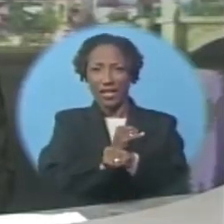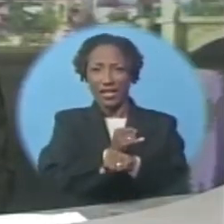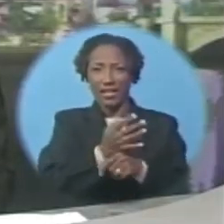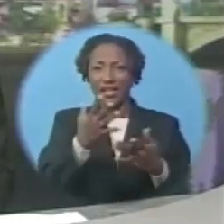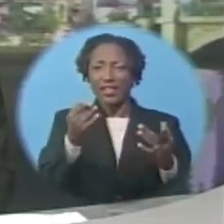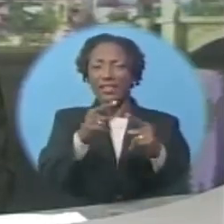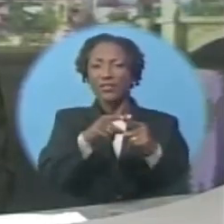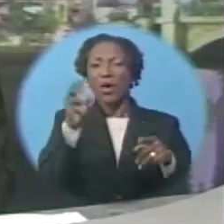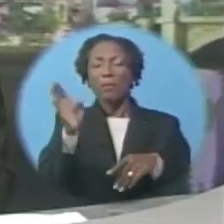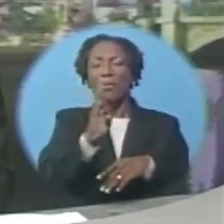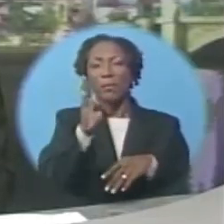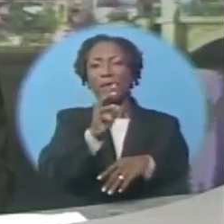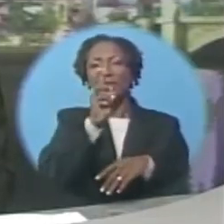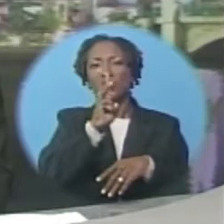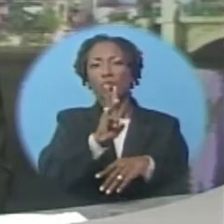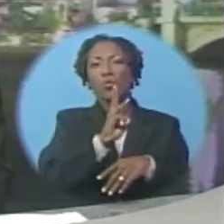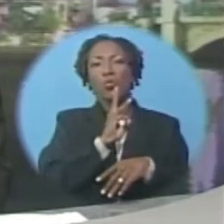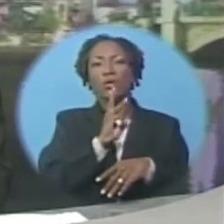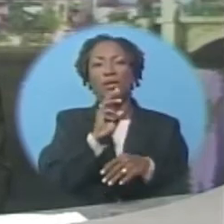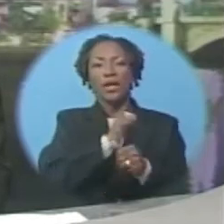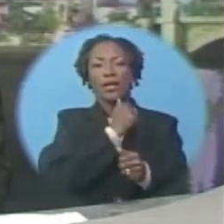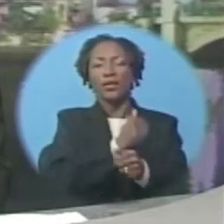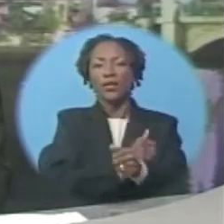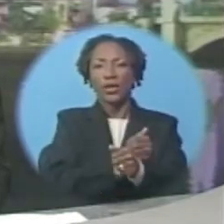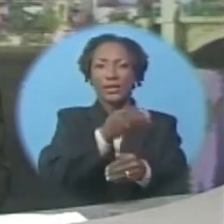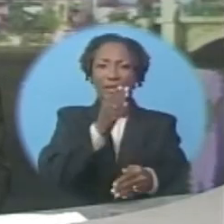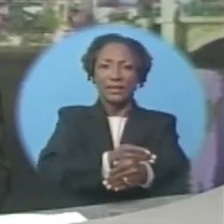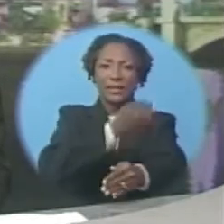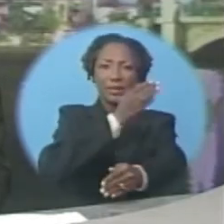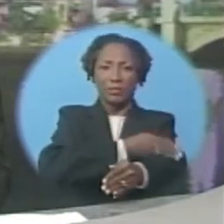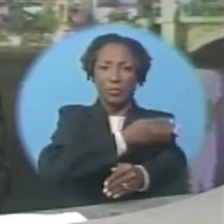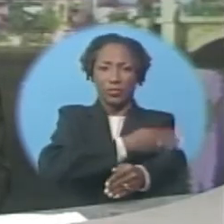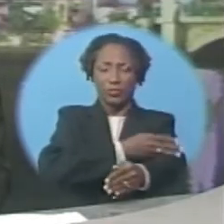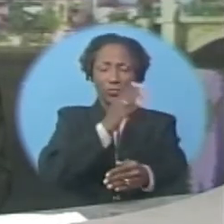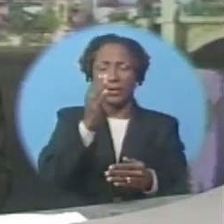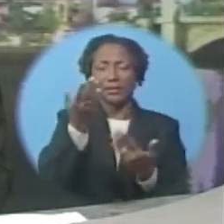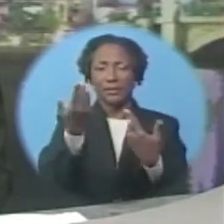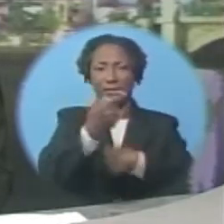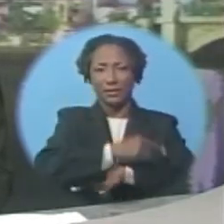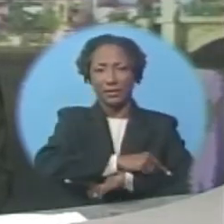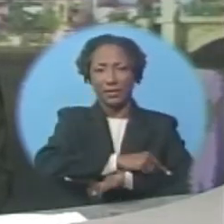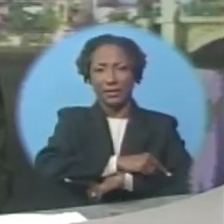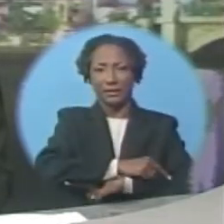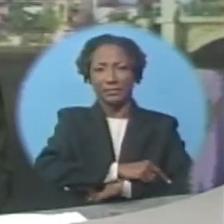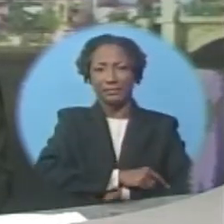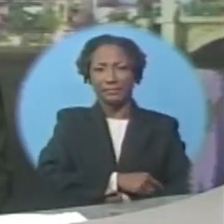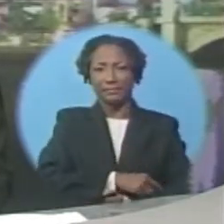Water Authority upgrades made to the Bell pumping station in St. Michael today.